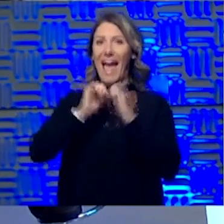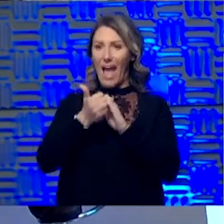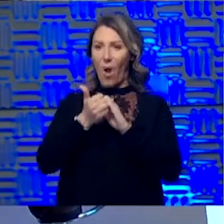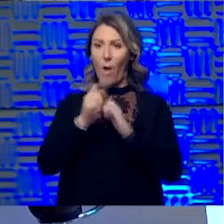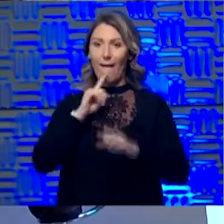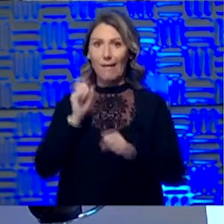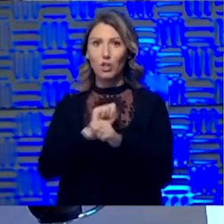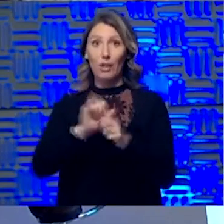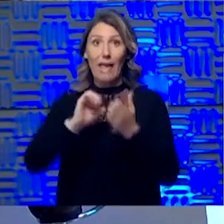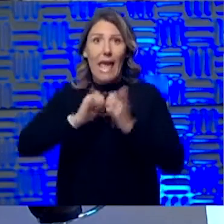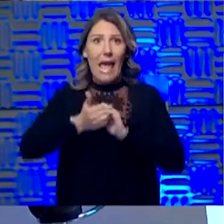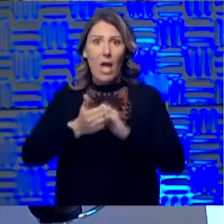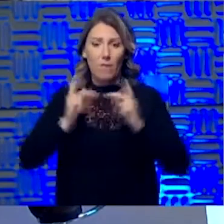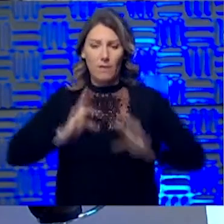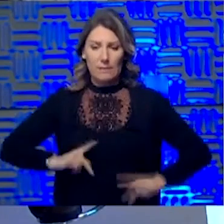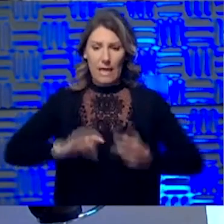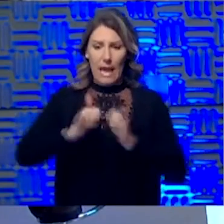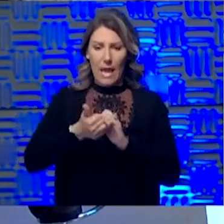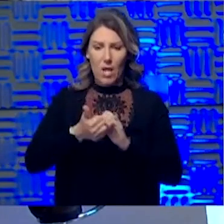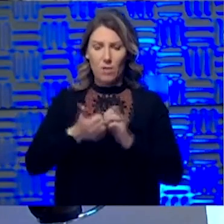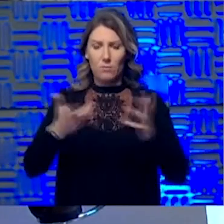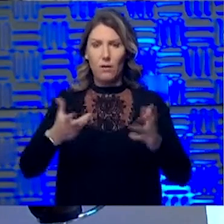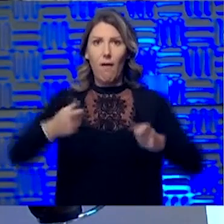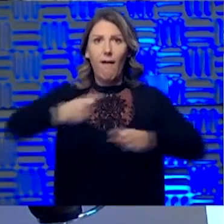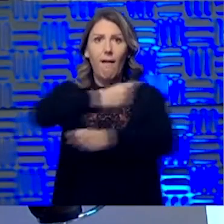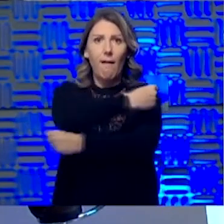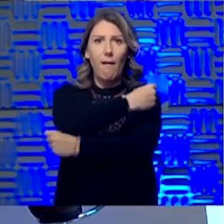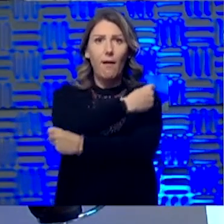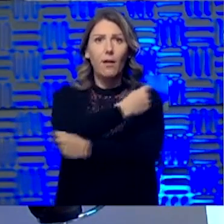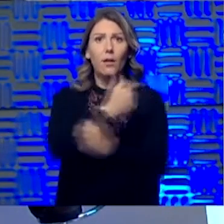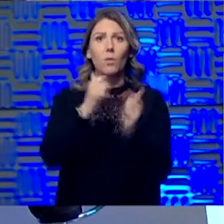how? What would make a hug with someone